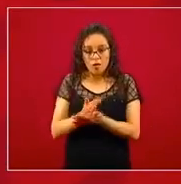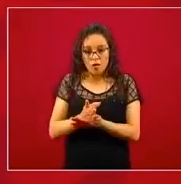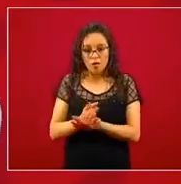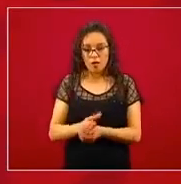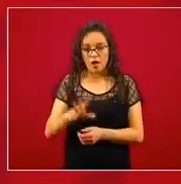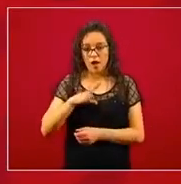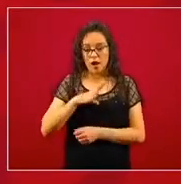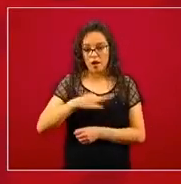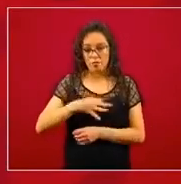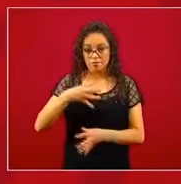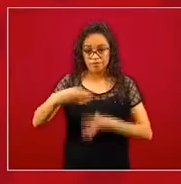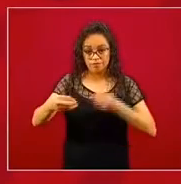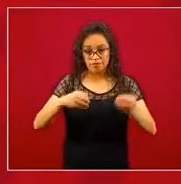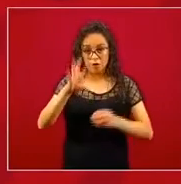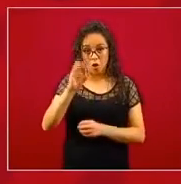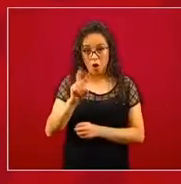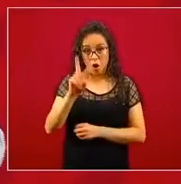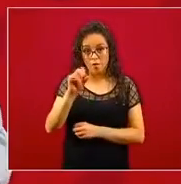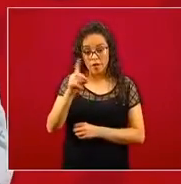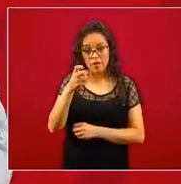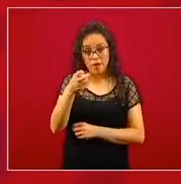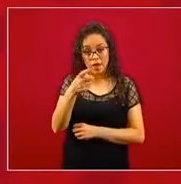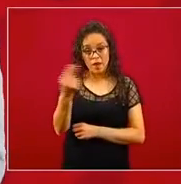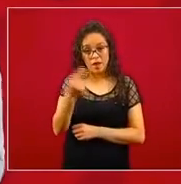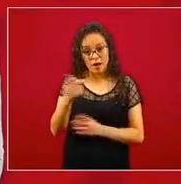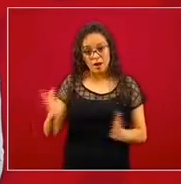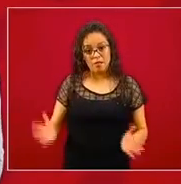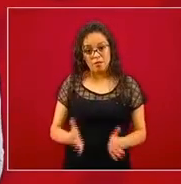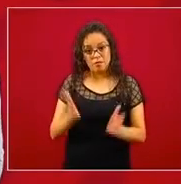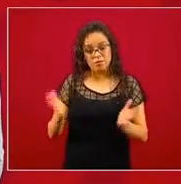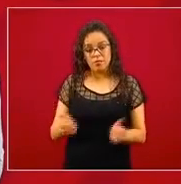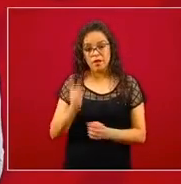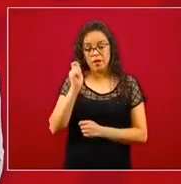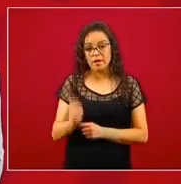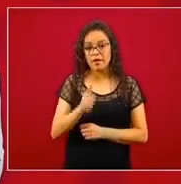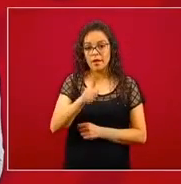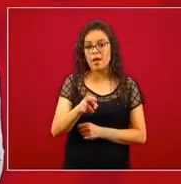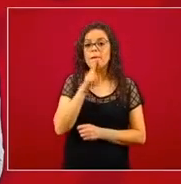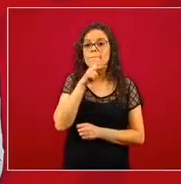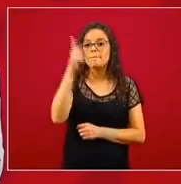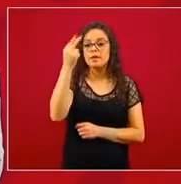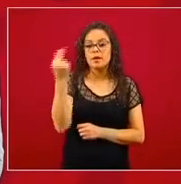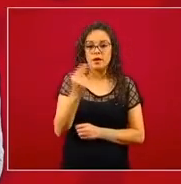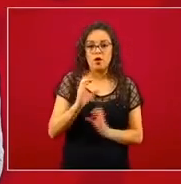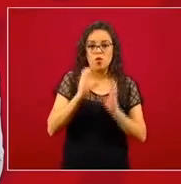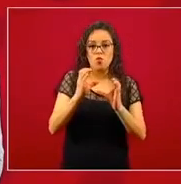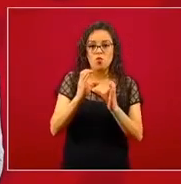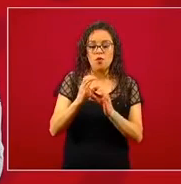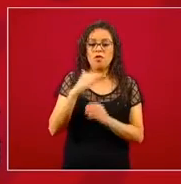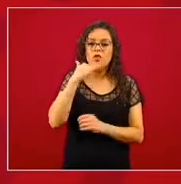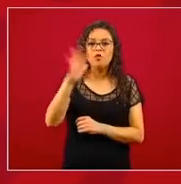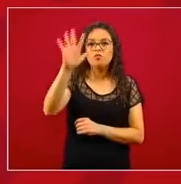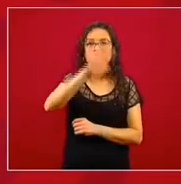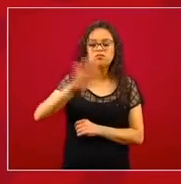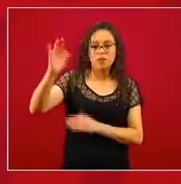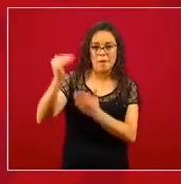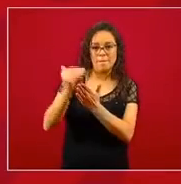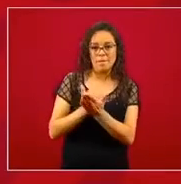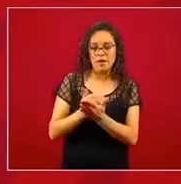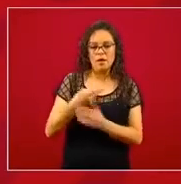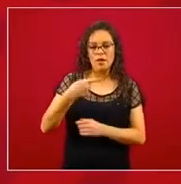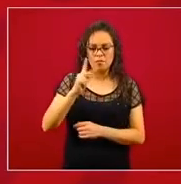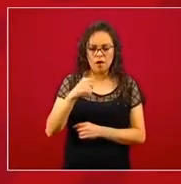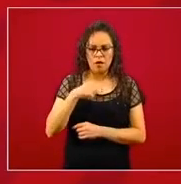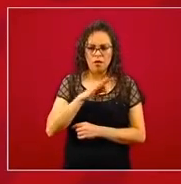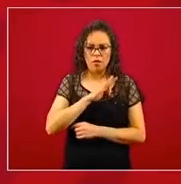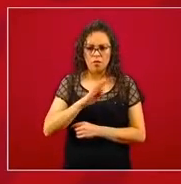We conducted a research with Dr. Perez Padilla about the risk of complications with altitude, and there